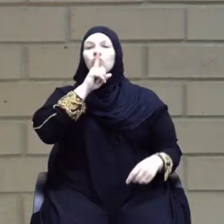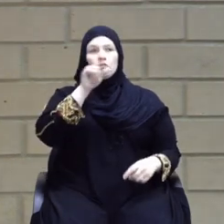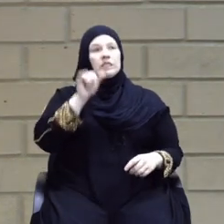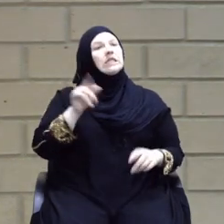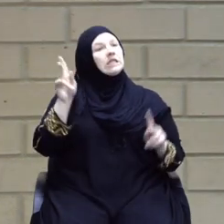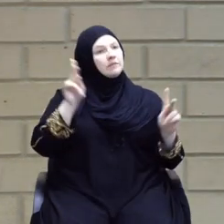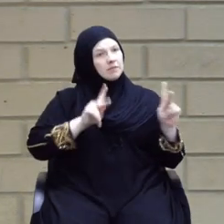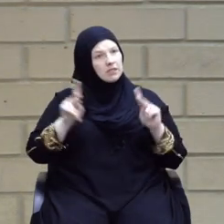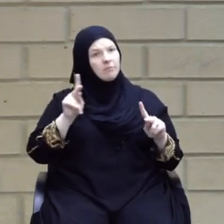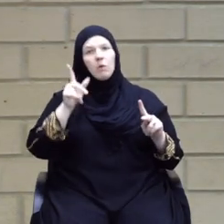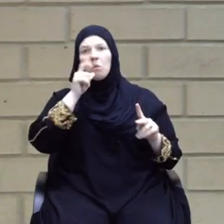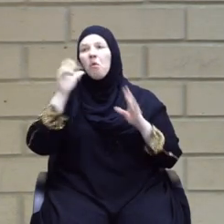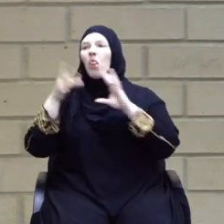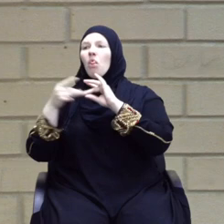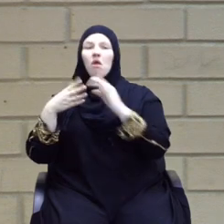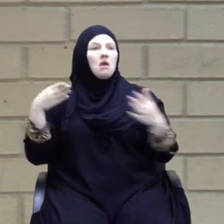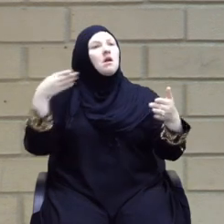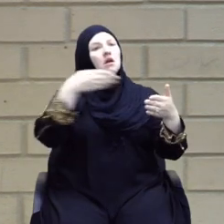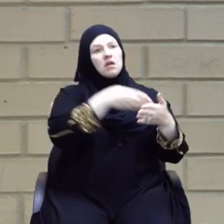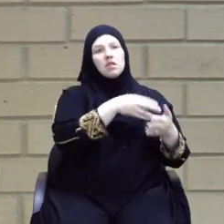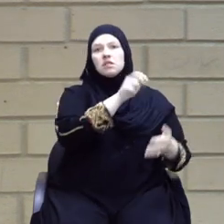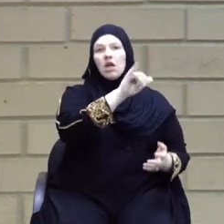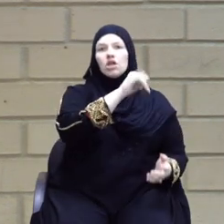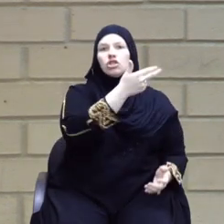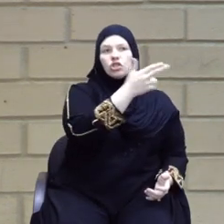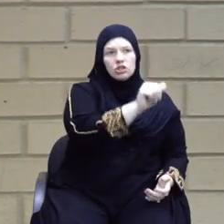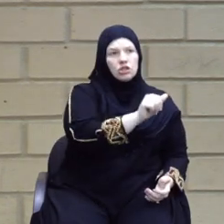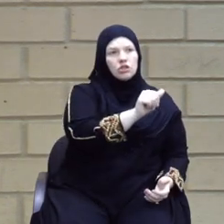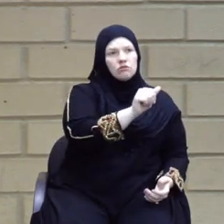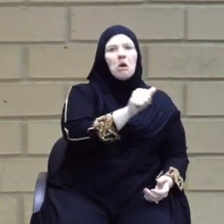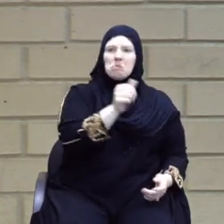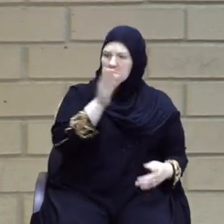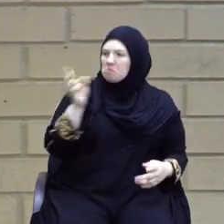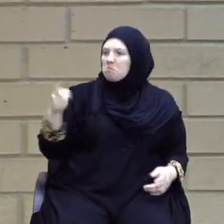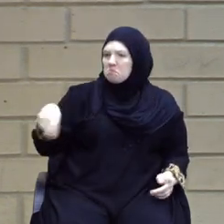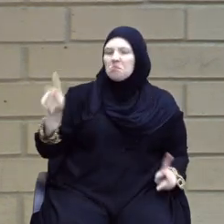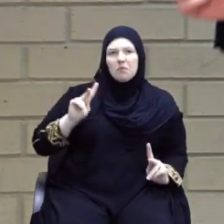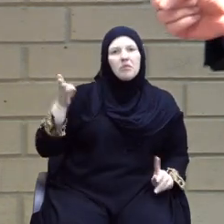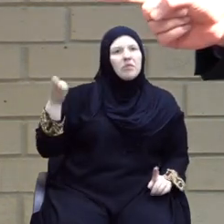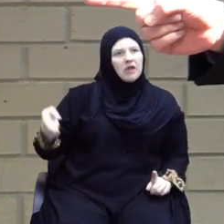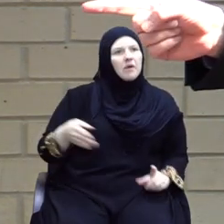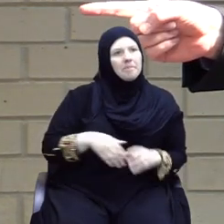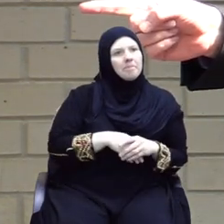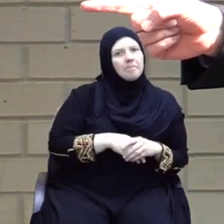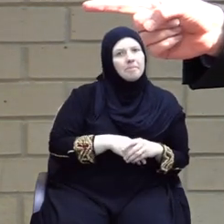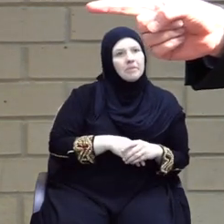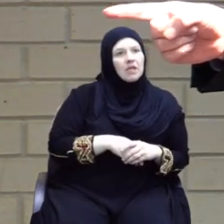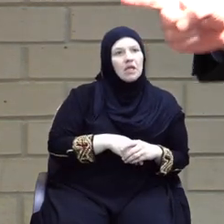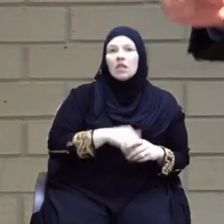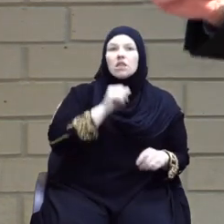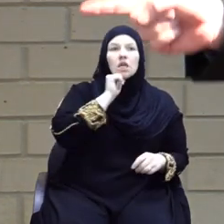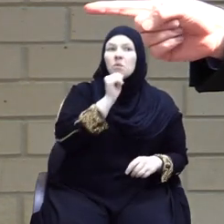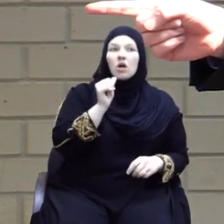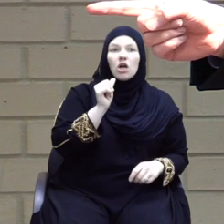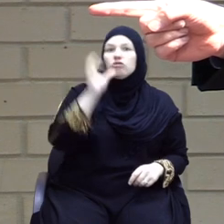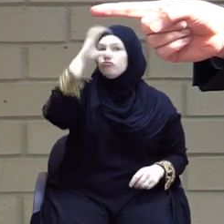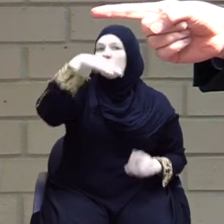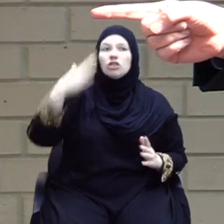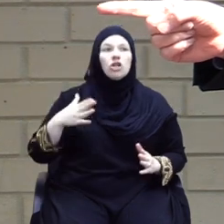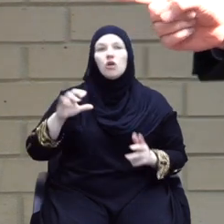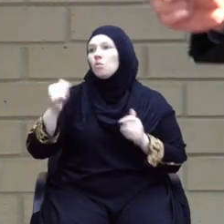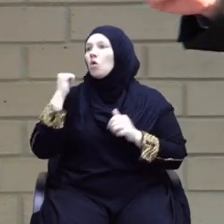Aisha are a group among you. Imagine, they weren't outsiders. They weren't the